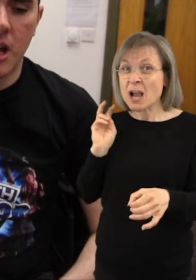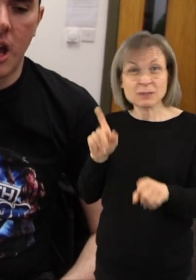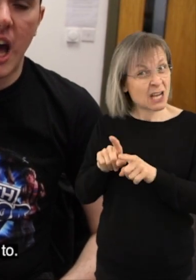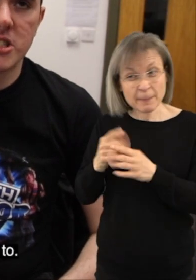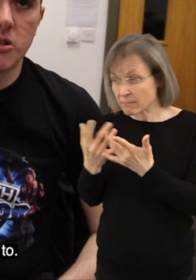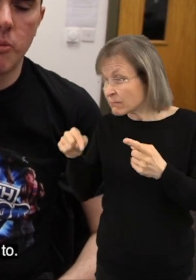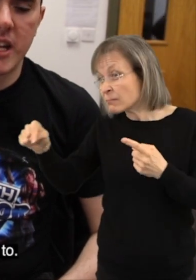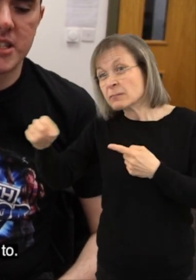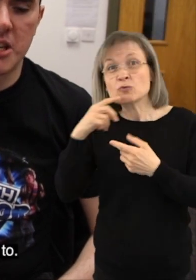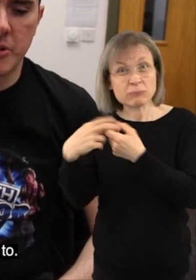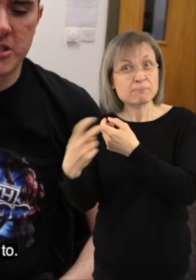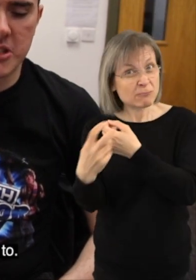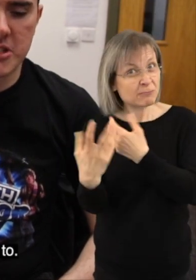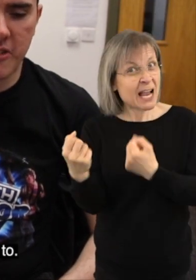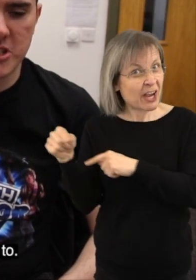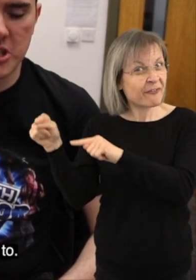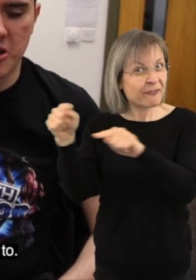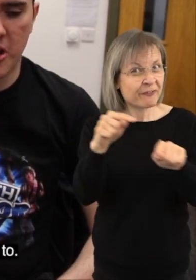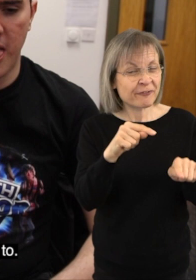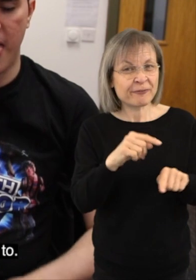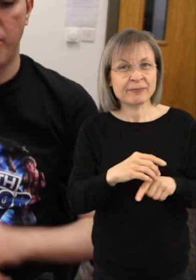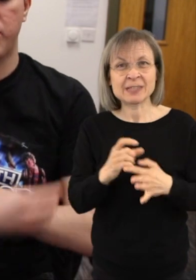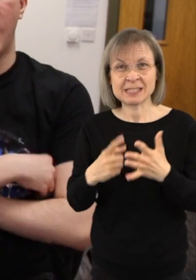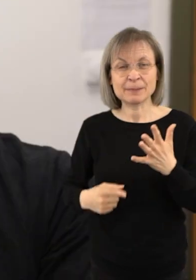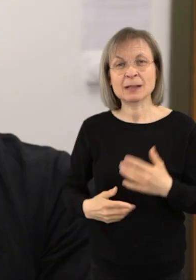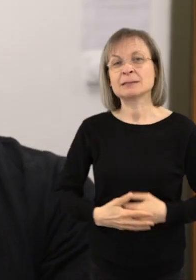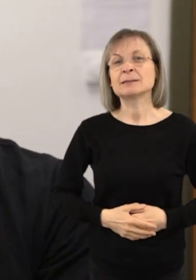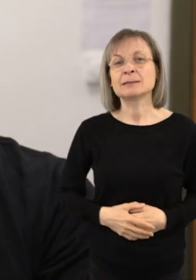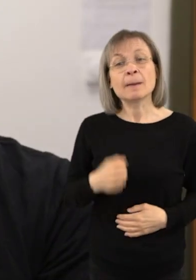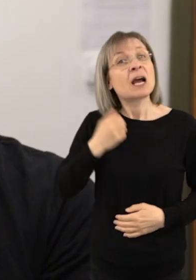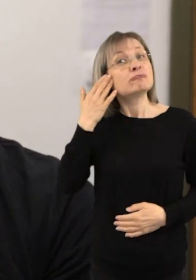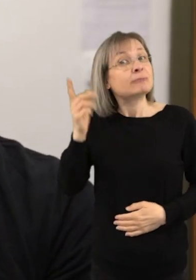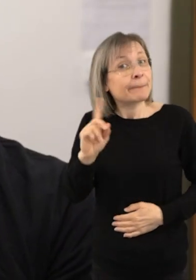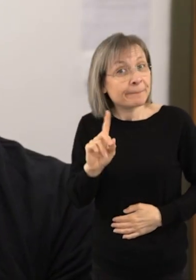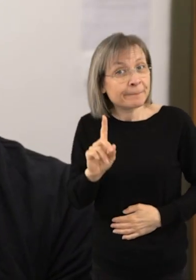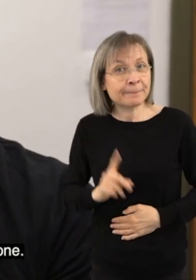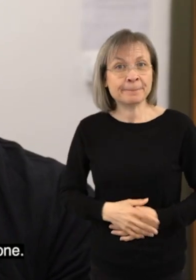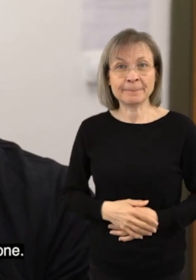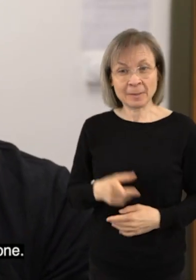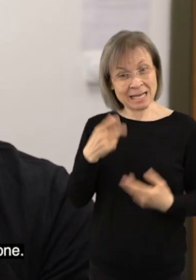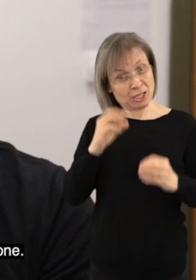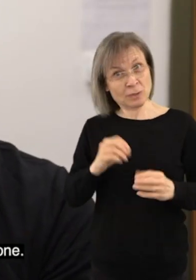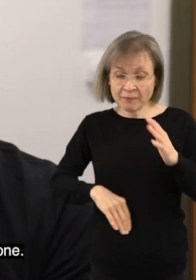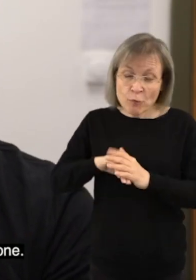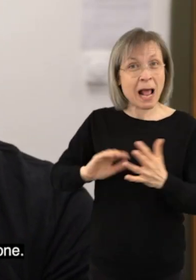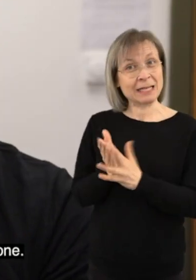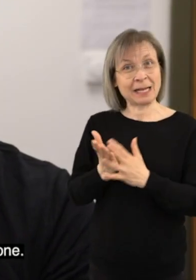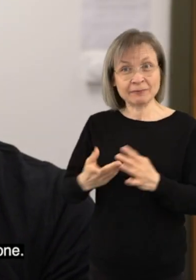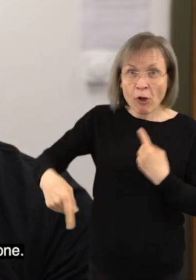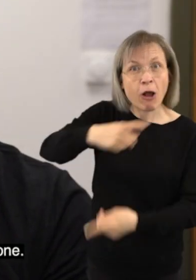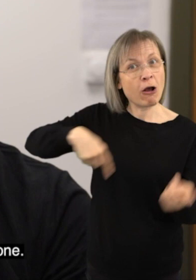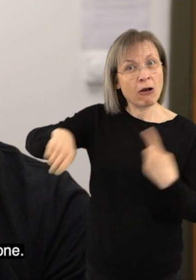now, as so many disabled students are forced to. So, that's my dream. Make education